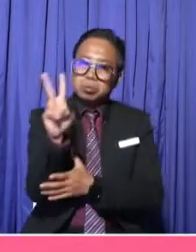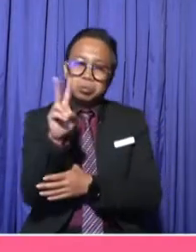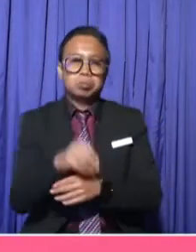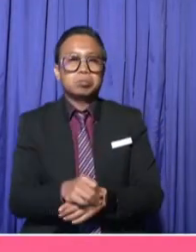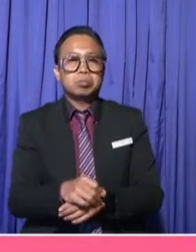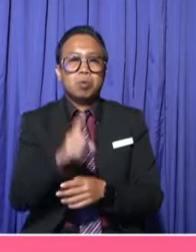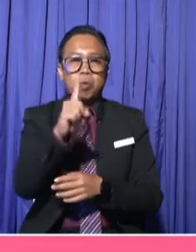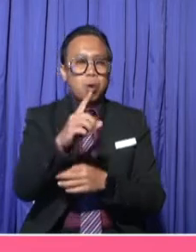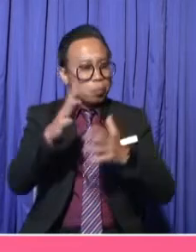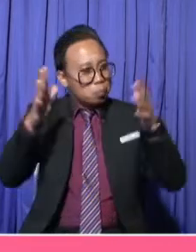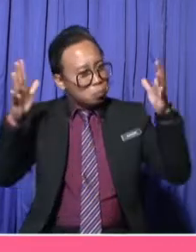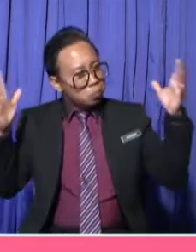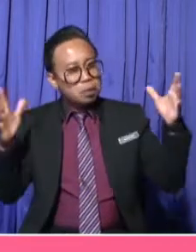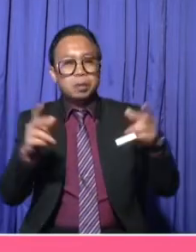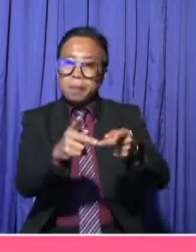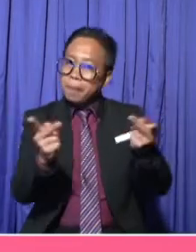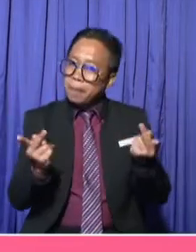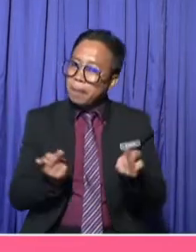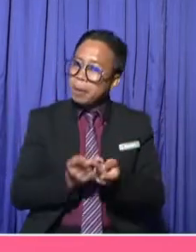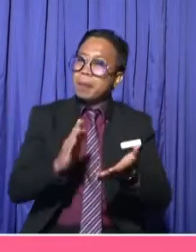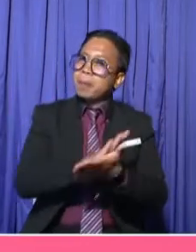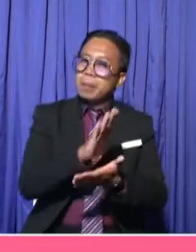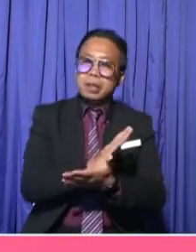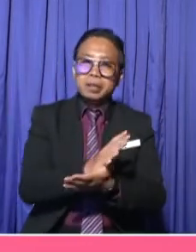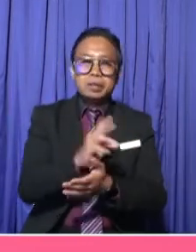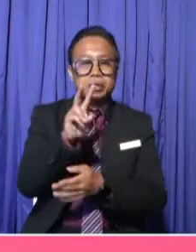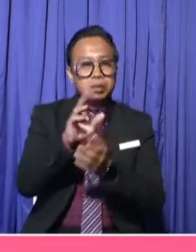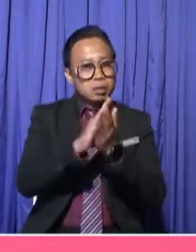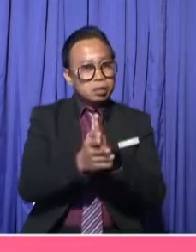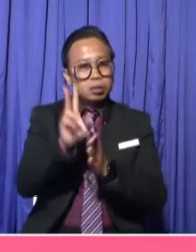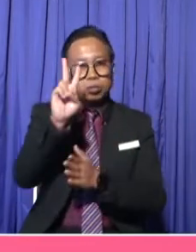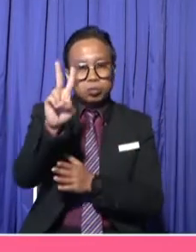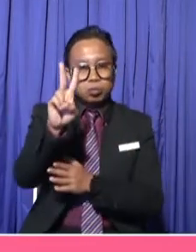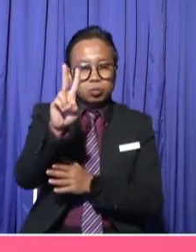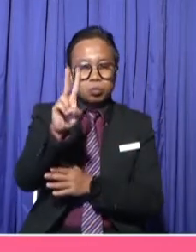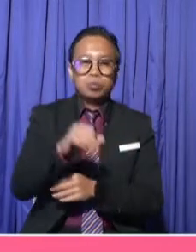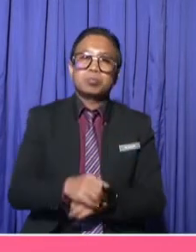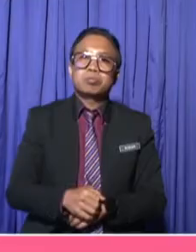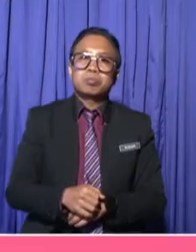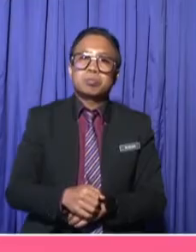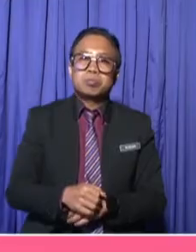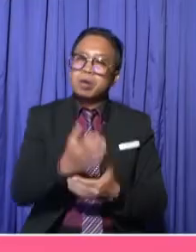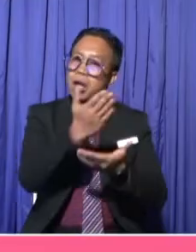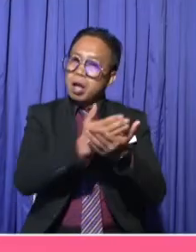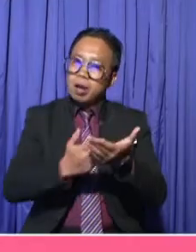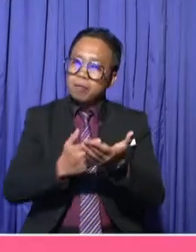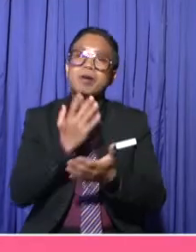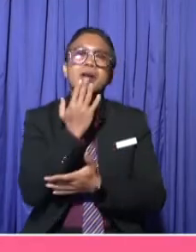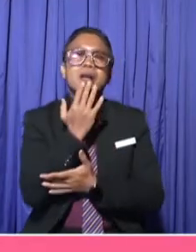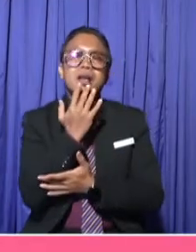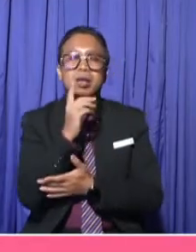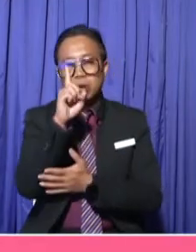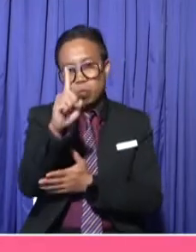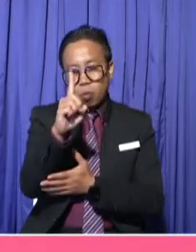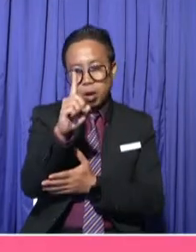one big paper plate, it became 2 equal parts, and I have colored